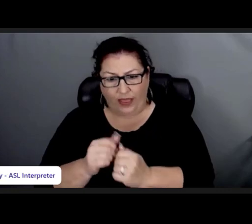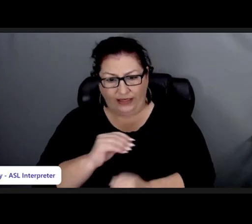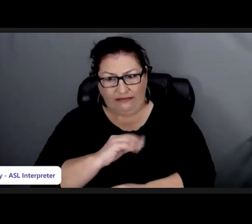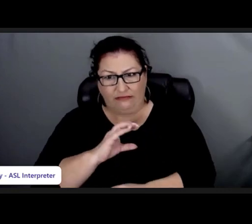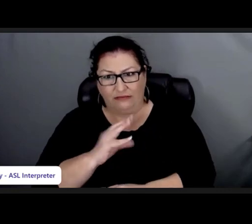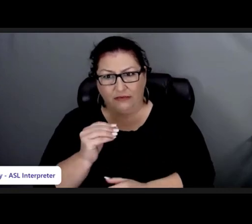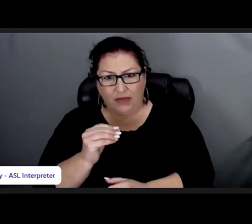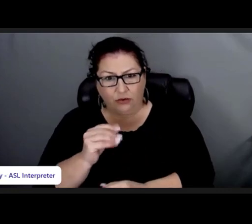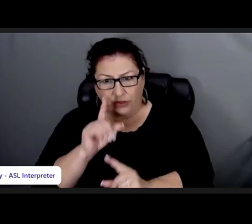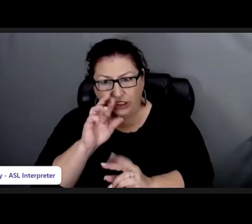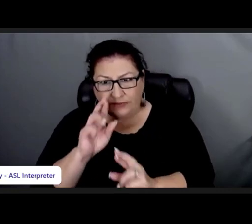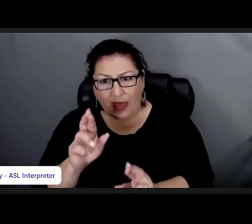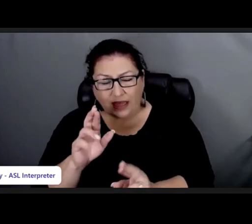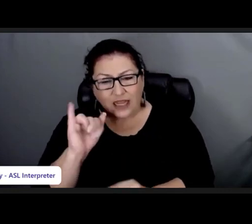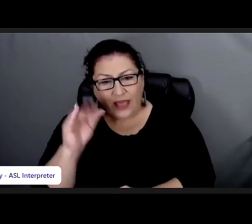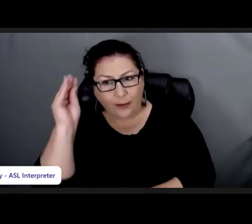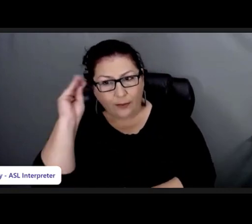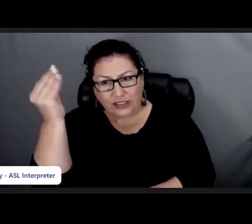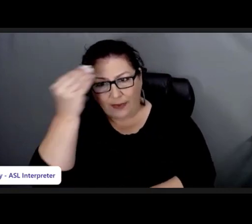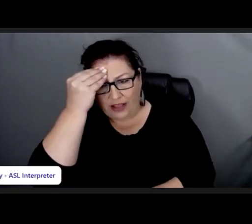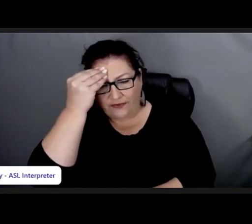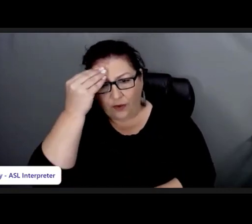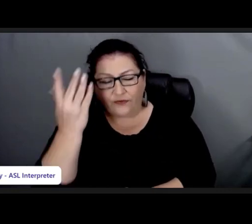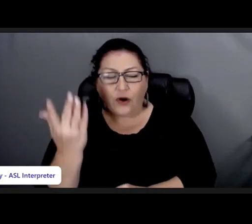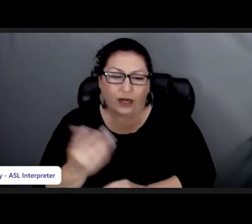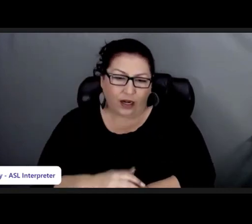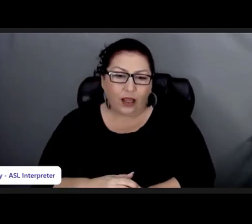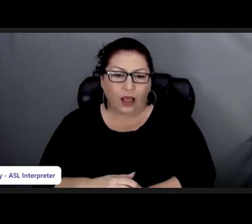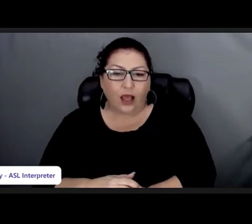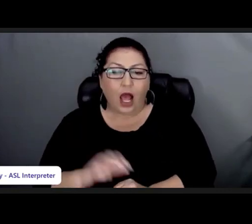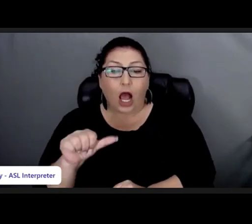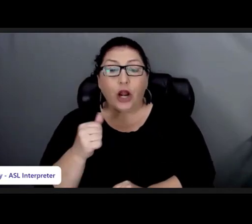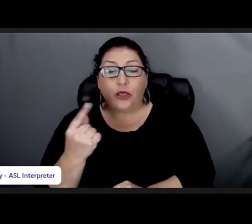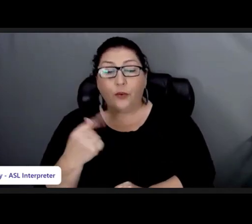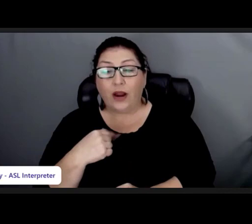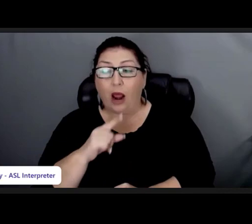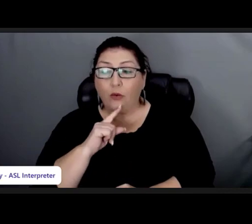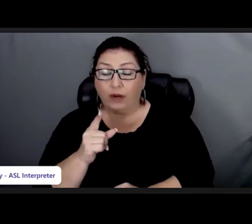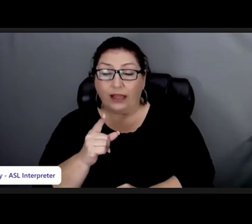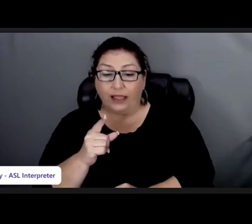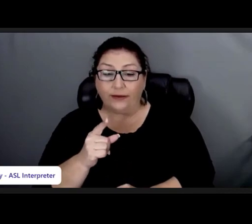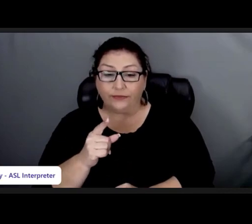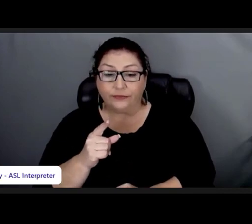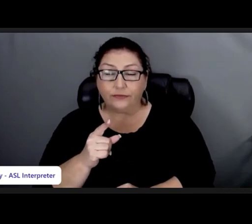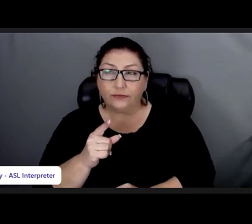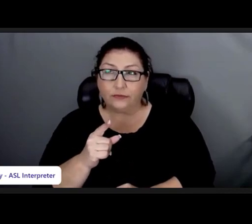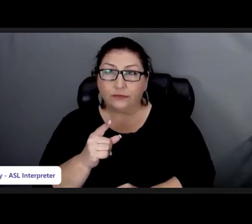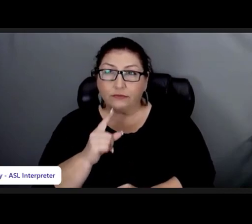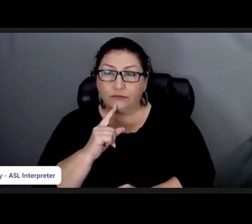that brings it back to the forefront. Another one that sits really deeply in me is